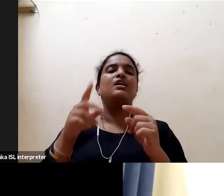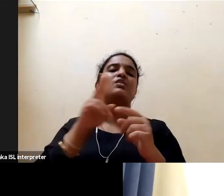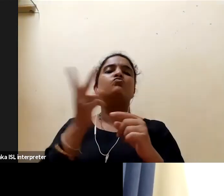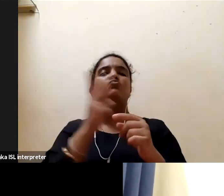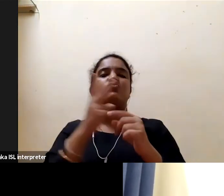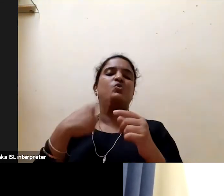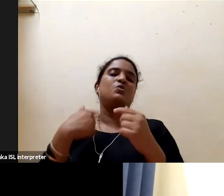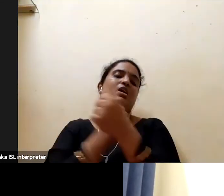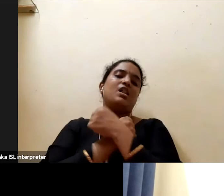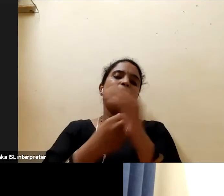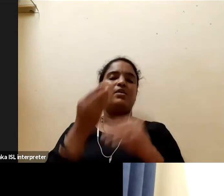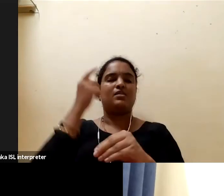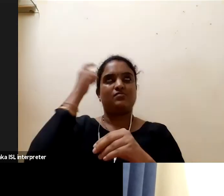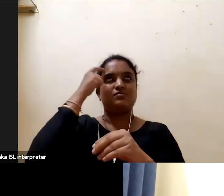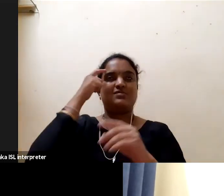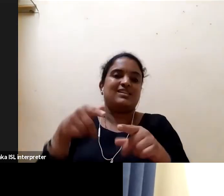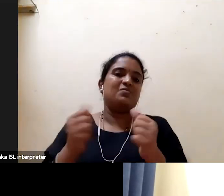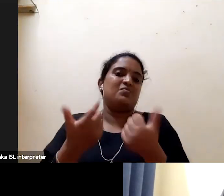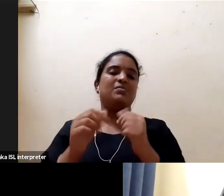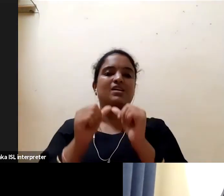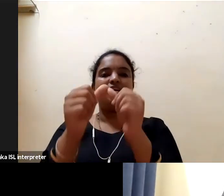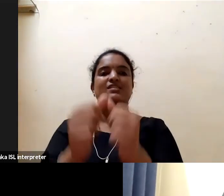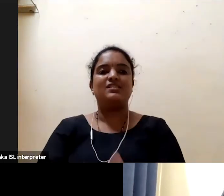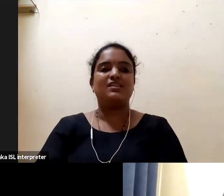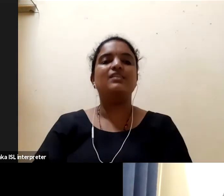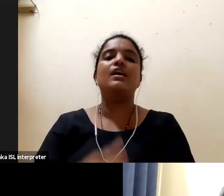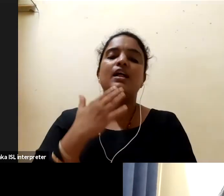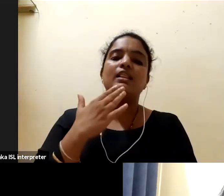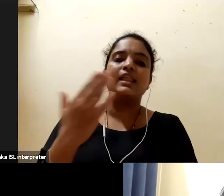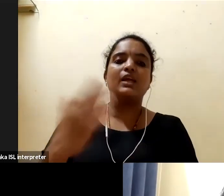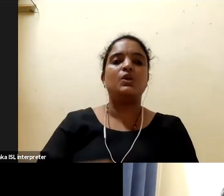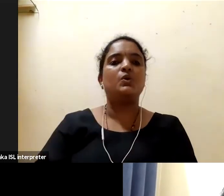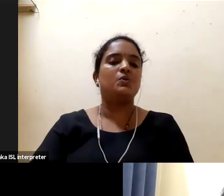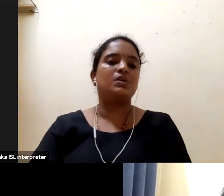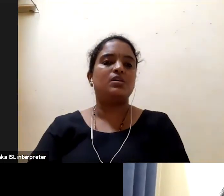are the ones that come to my mind. Right, thank you.